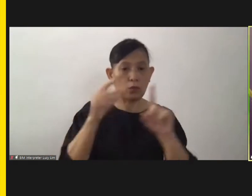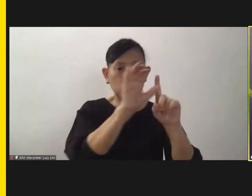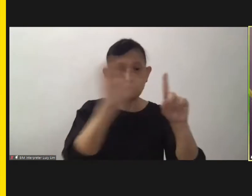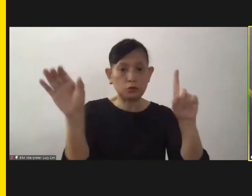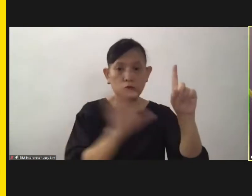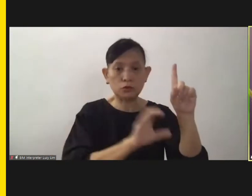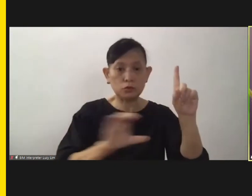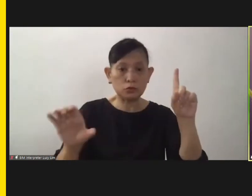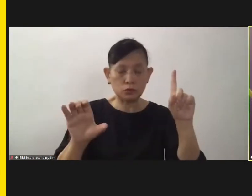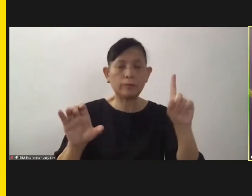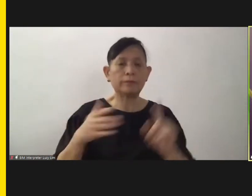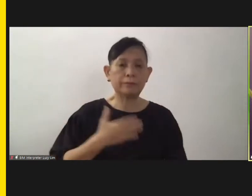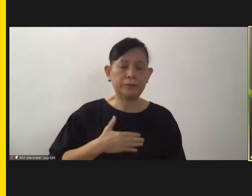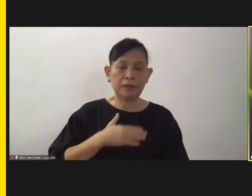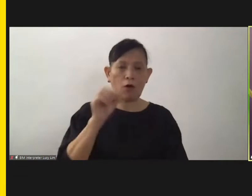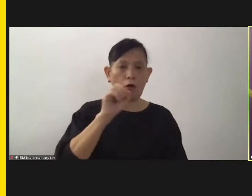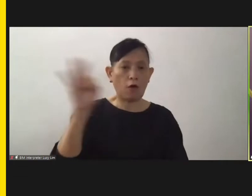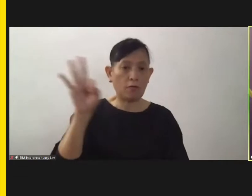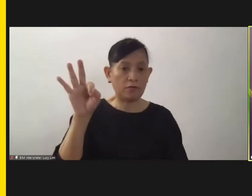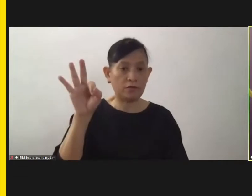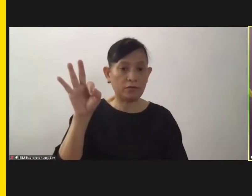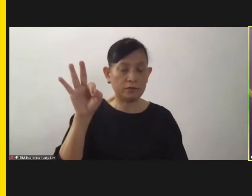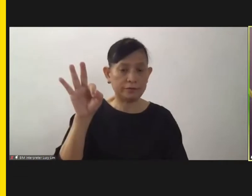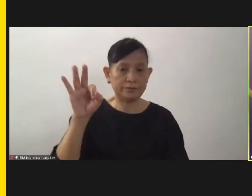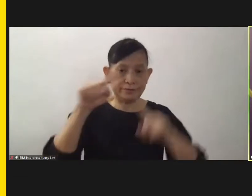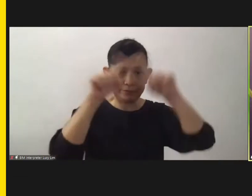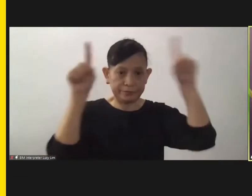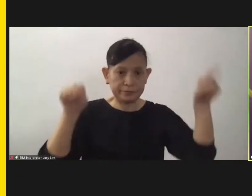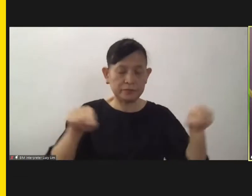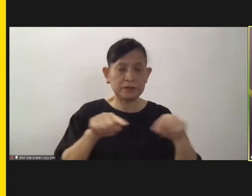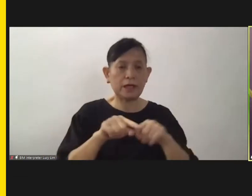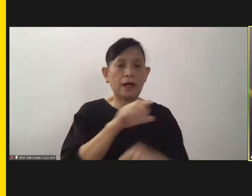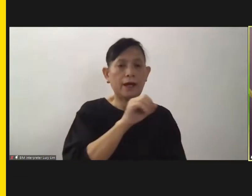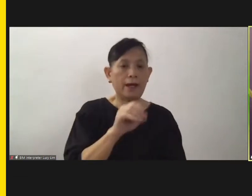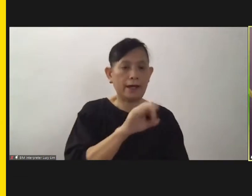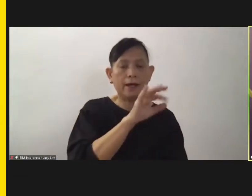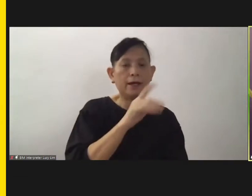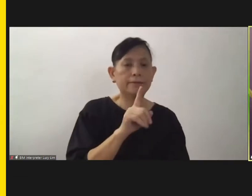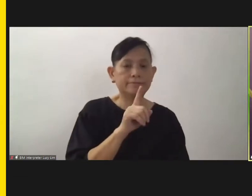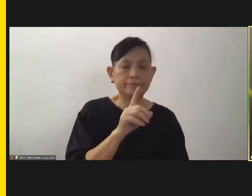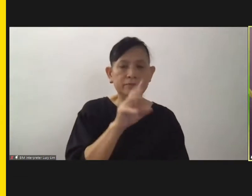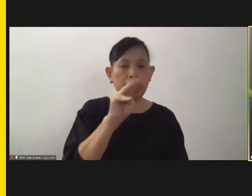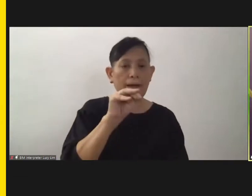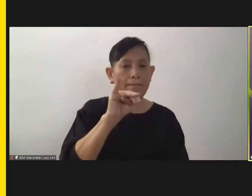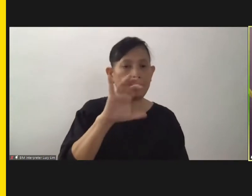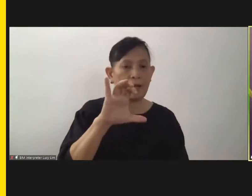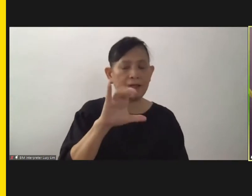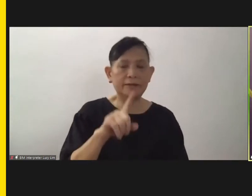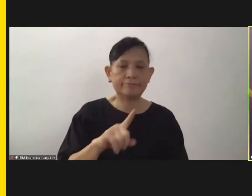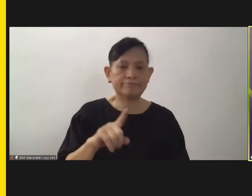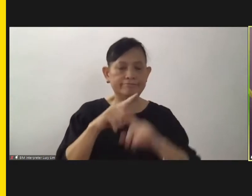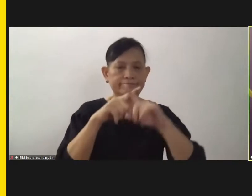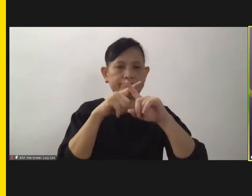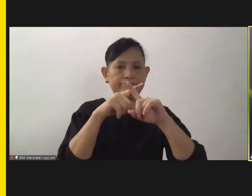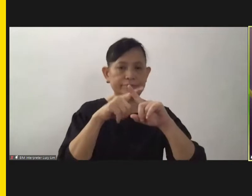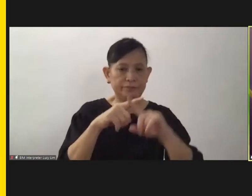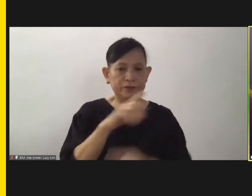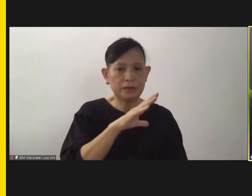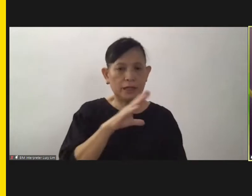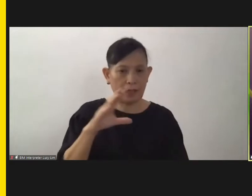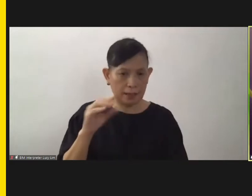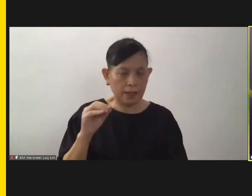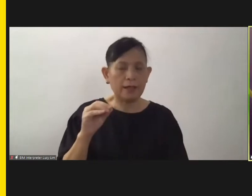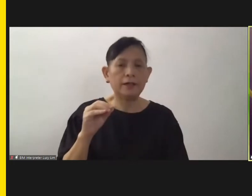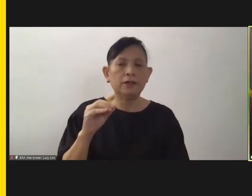cameras off at all times and stay muted. We have disabled you from unmuting